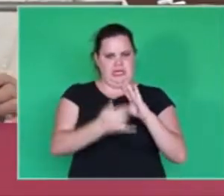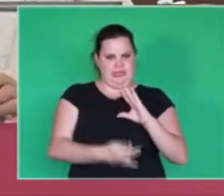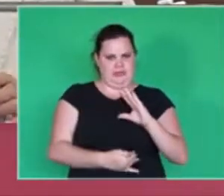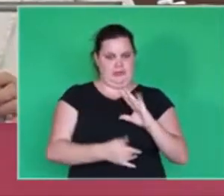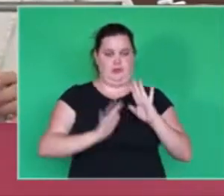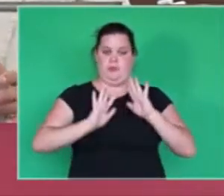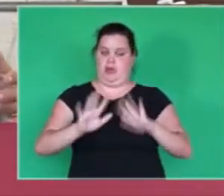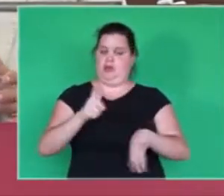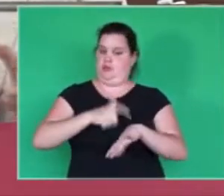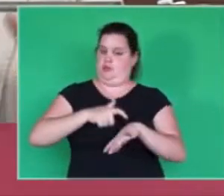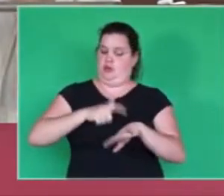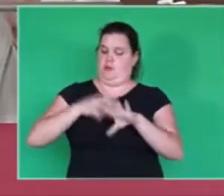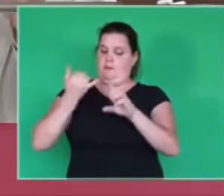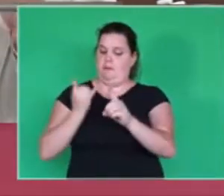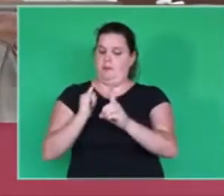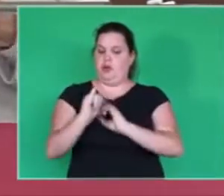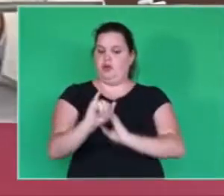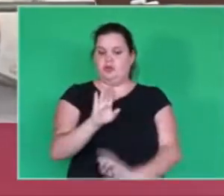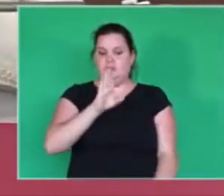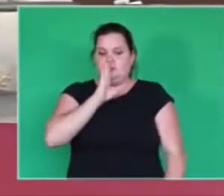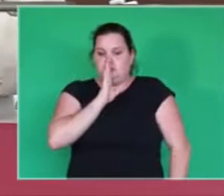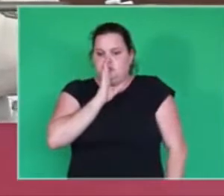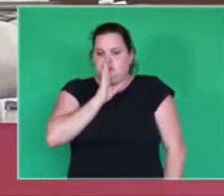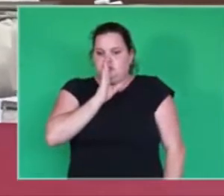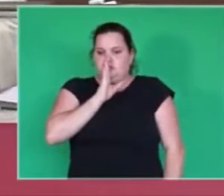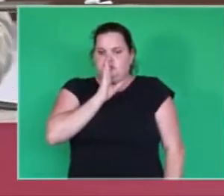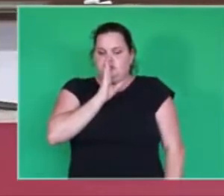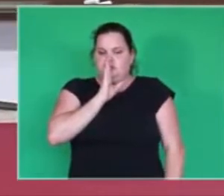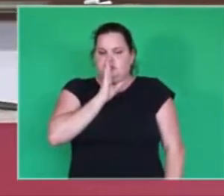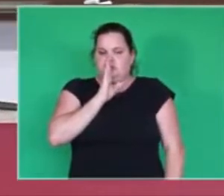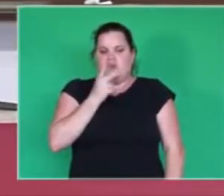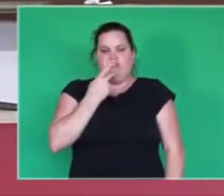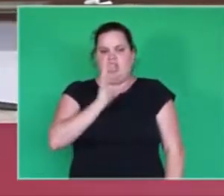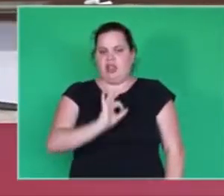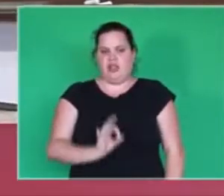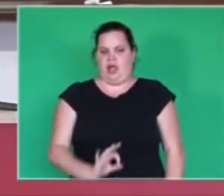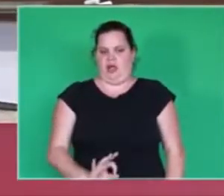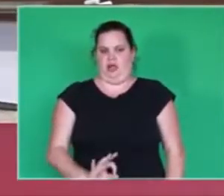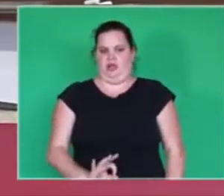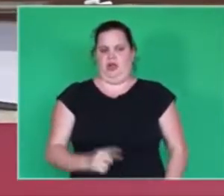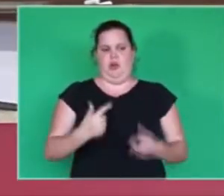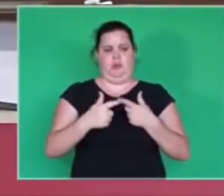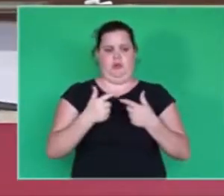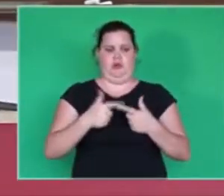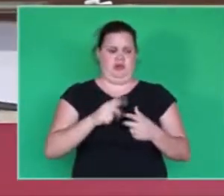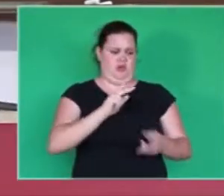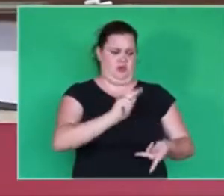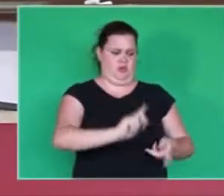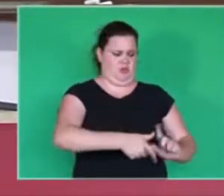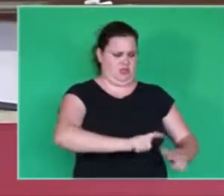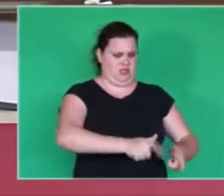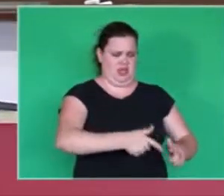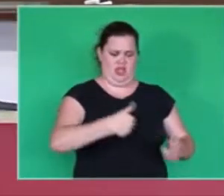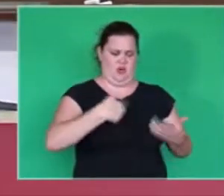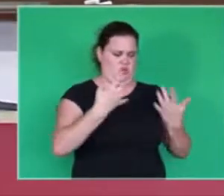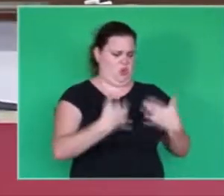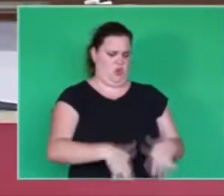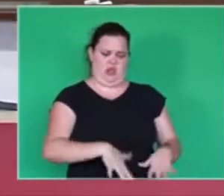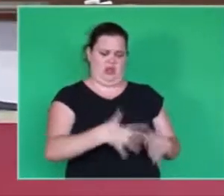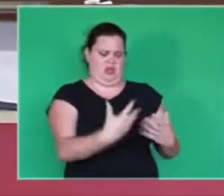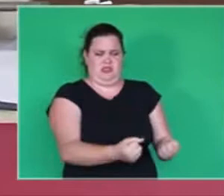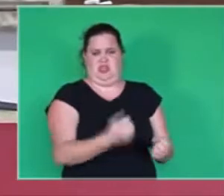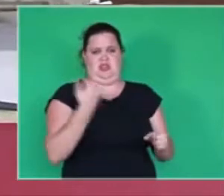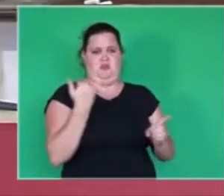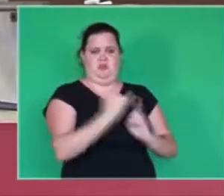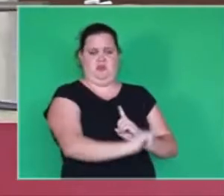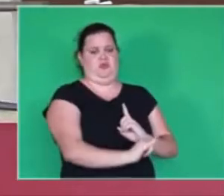the prophets stopped speaking? They stopped because no one else wanted to hear them. We can see